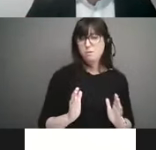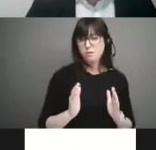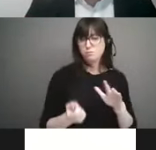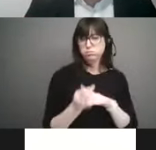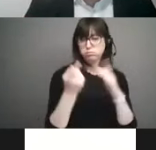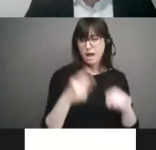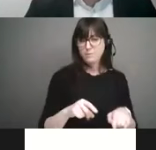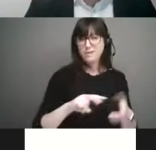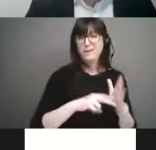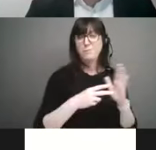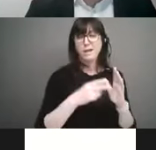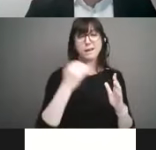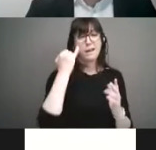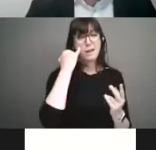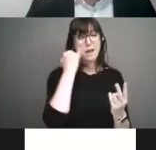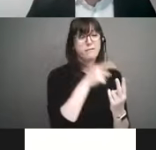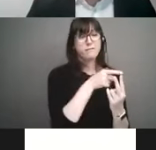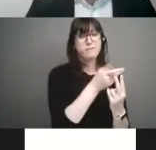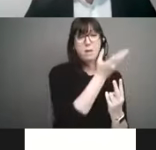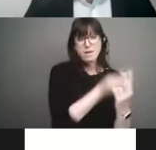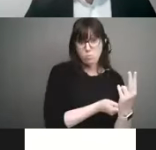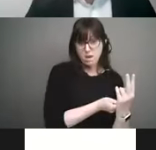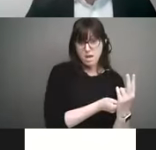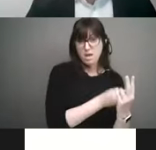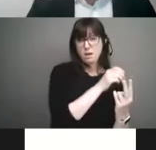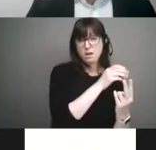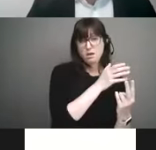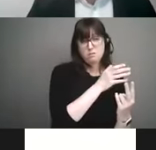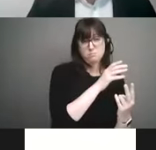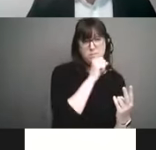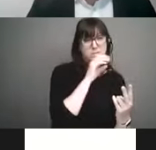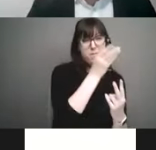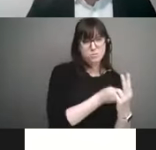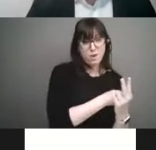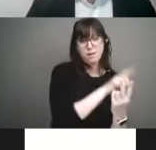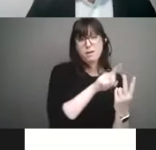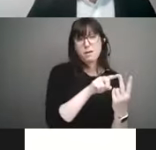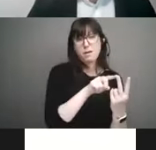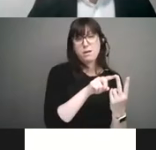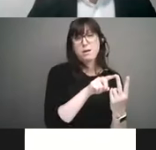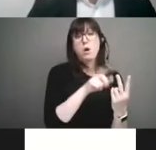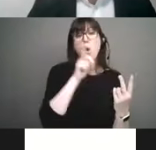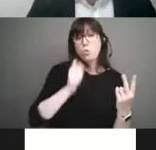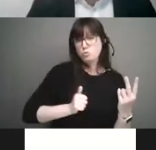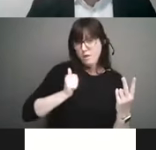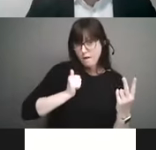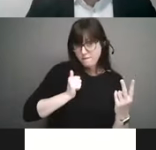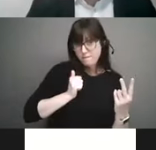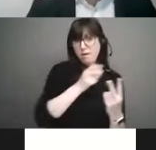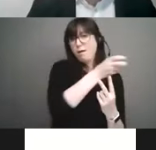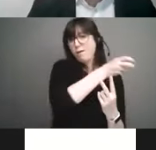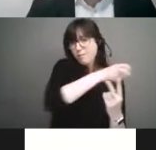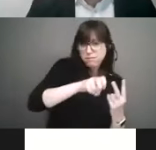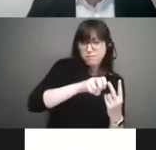one of the joint title holders passes away, the other title holder that survives inherits